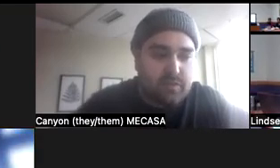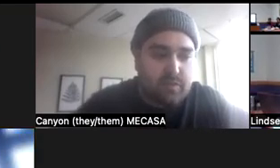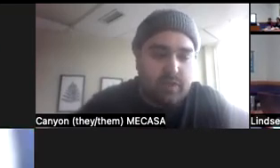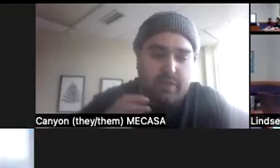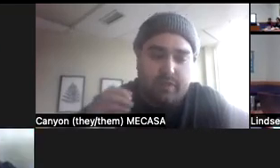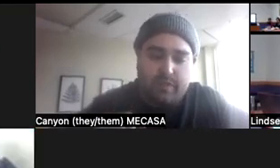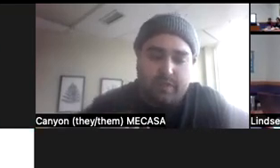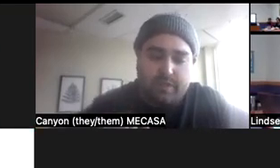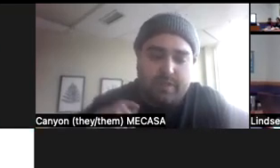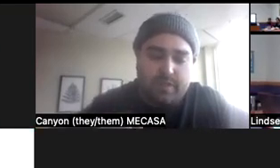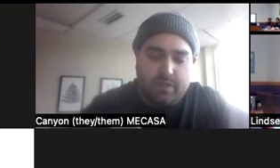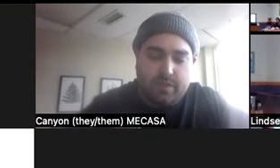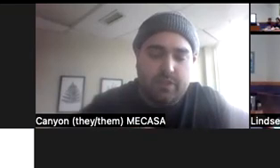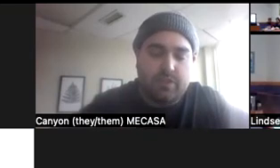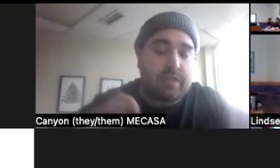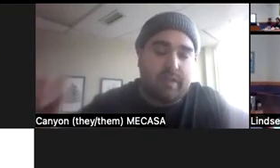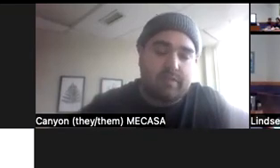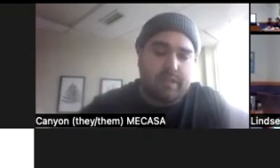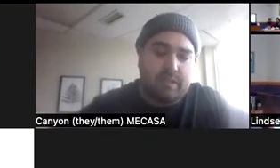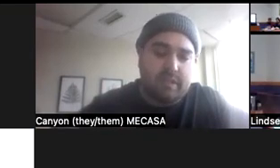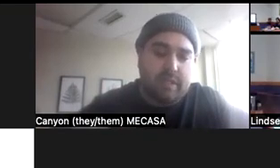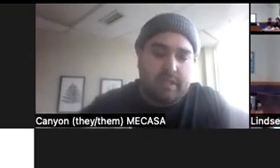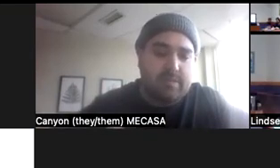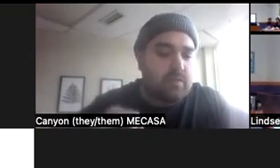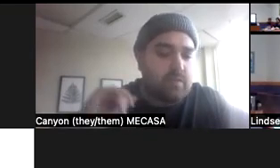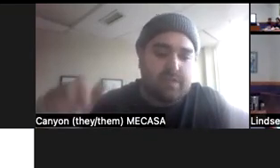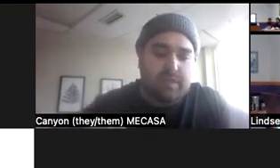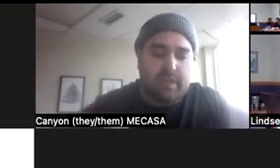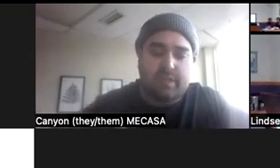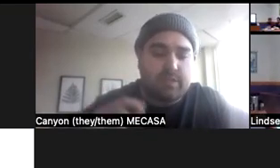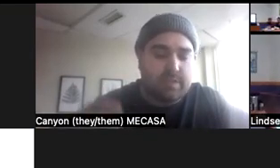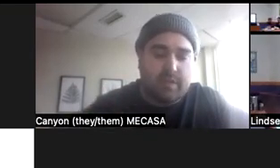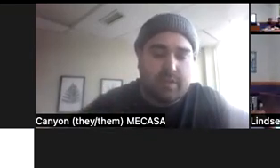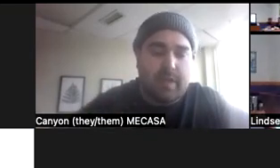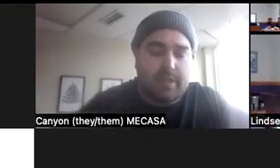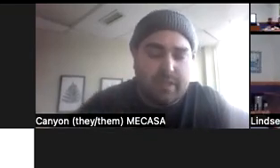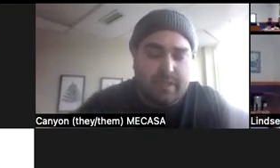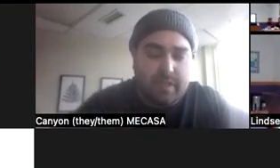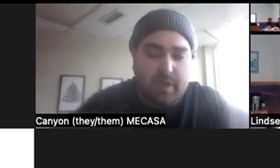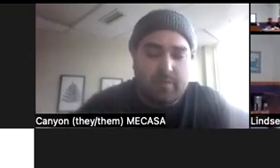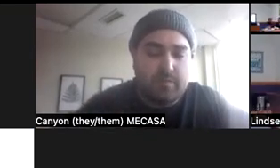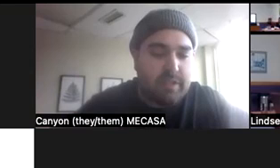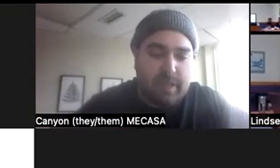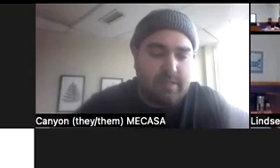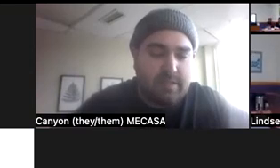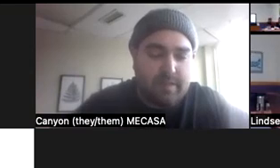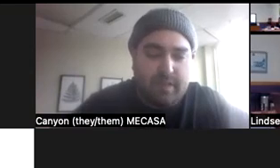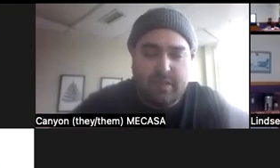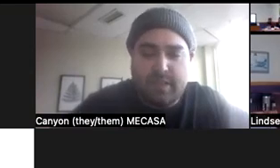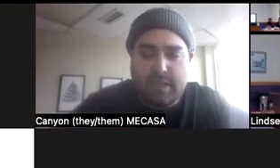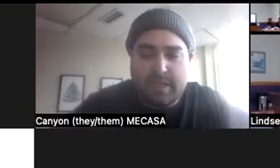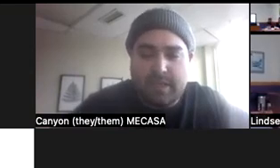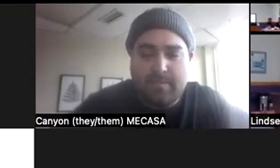to the center in your county. And so once you're connected, you can talk with an advocate about needing access to